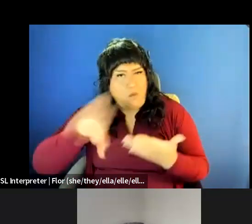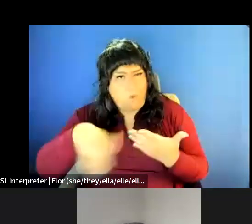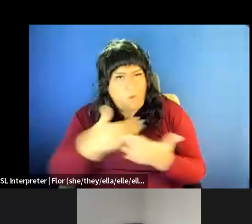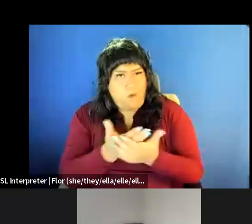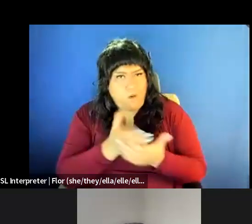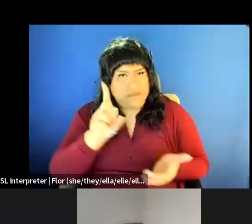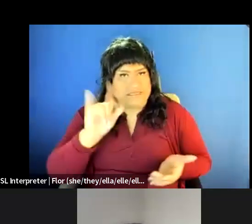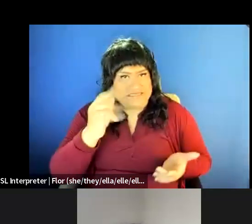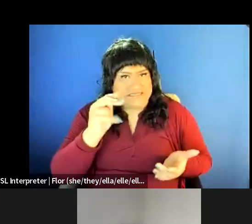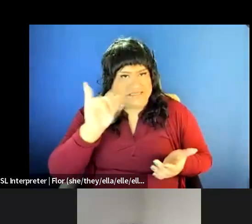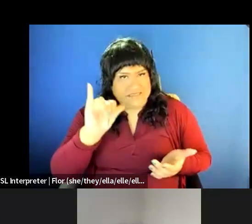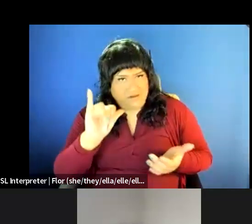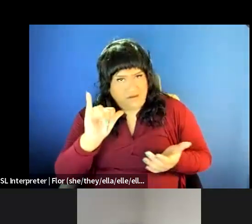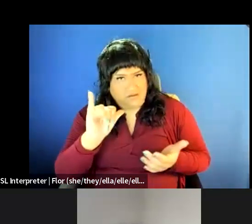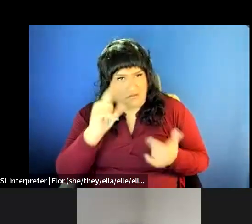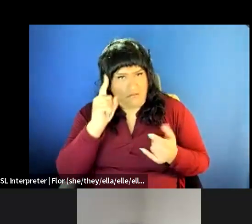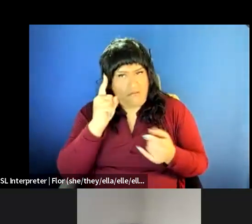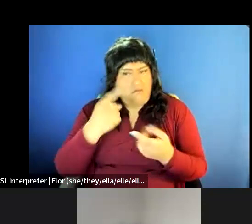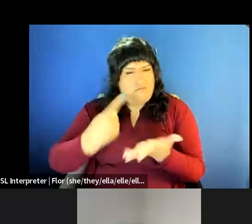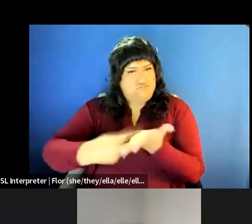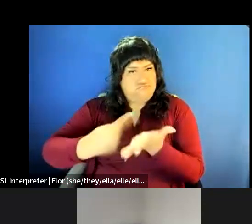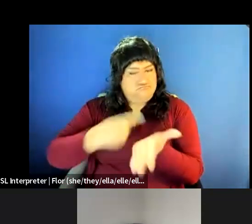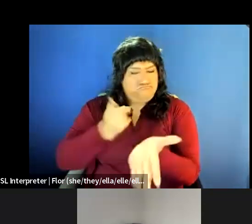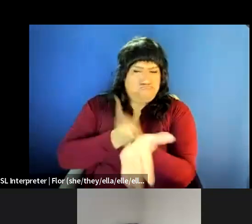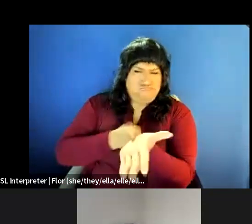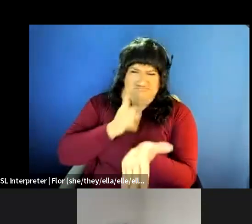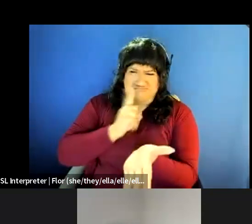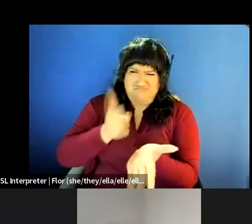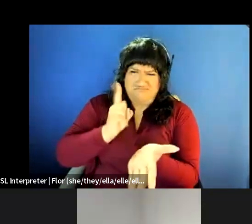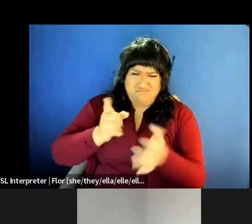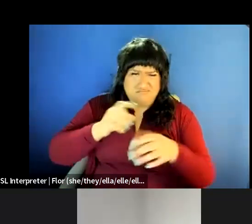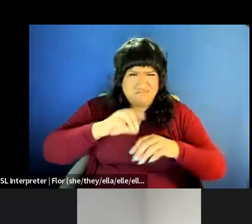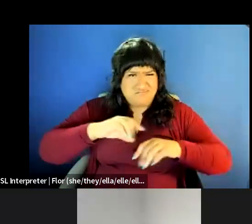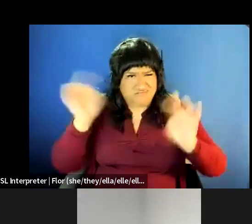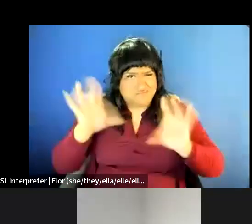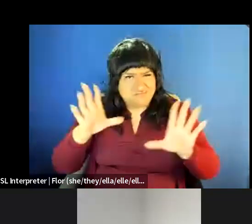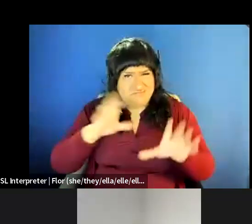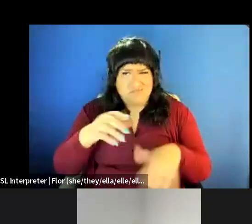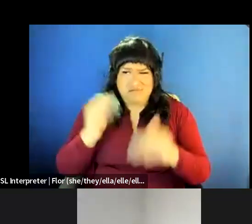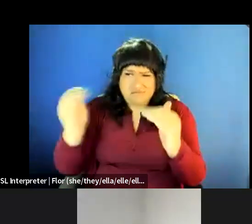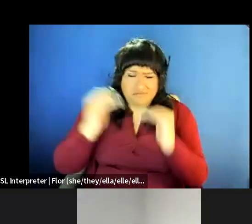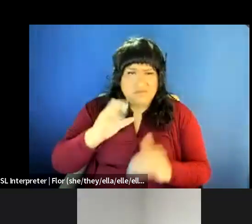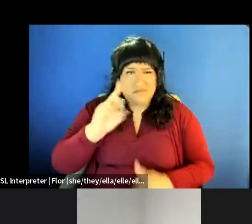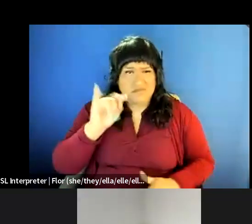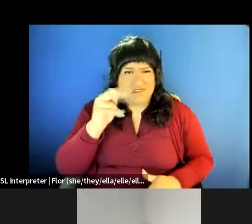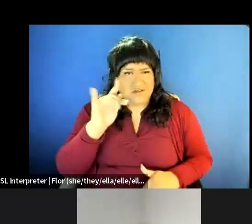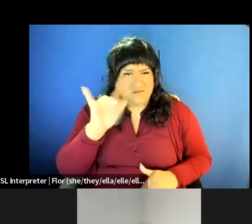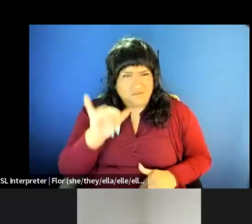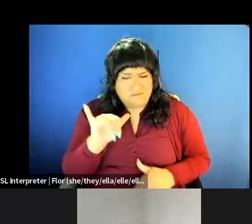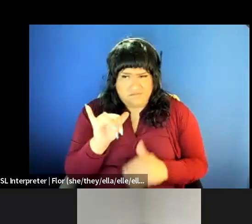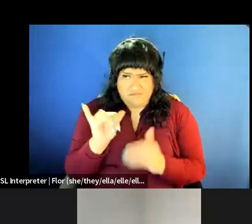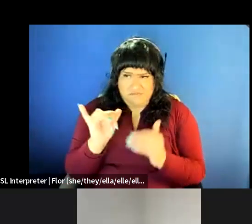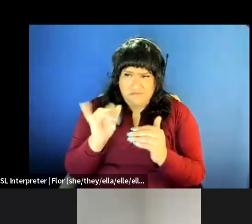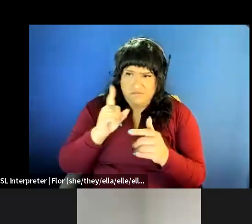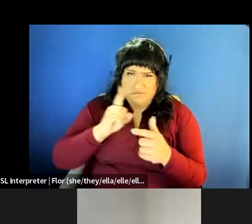undignified to leave people unhoused in the kinds of situations they're in and in the kind of needs that they're in. So it